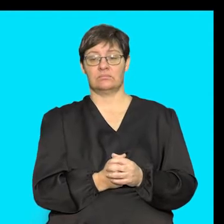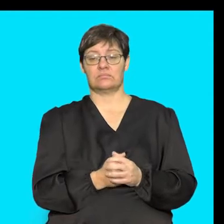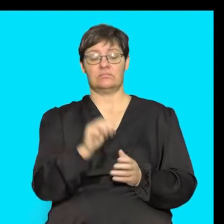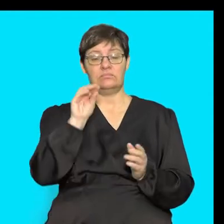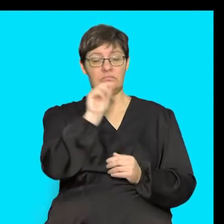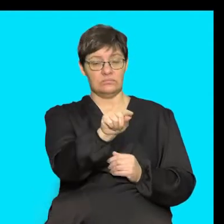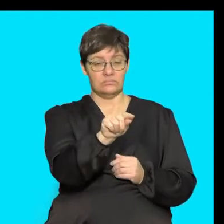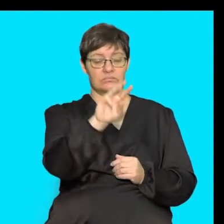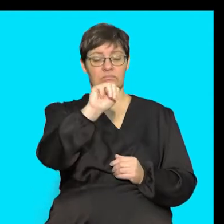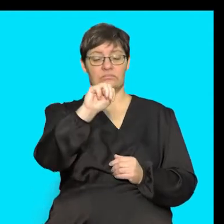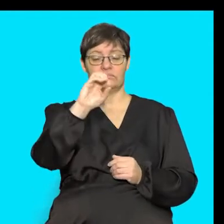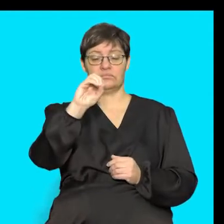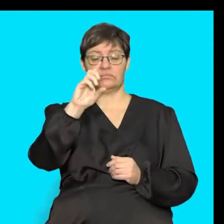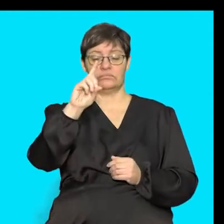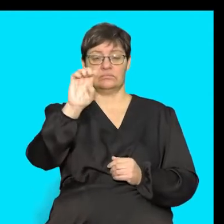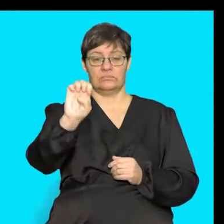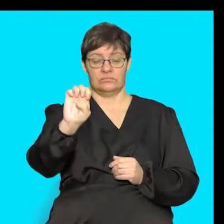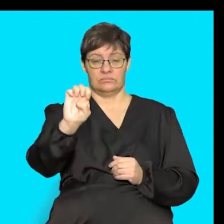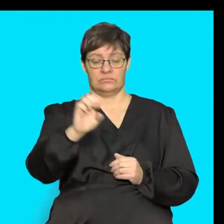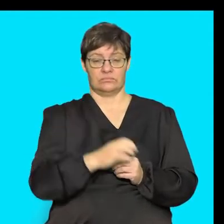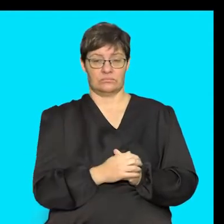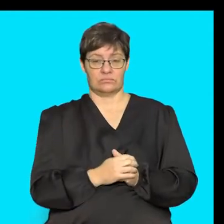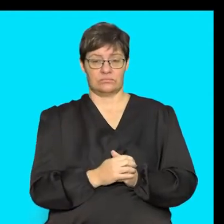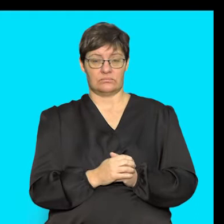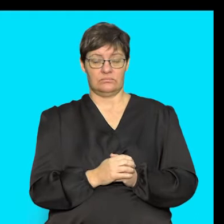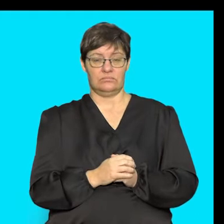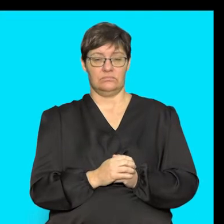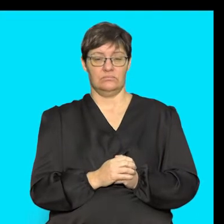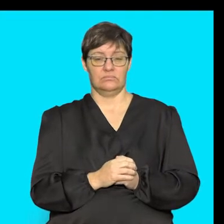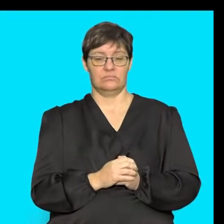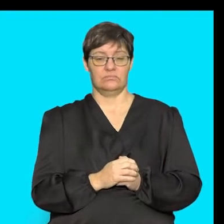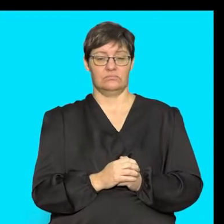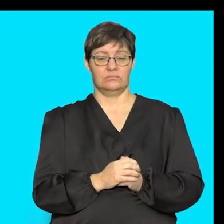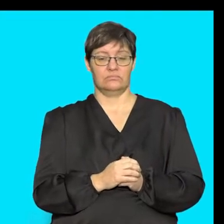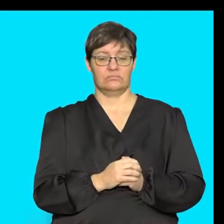press mode, okay? On your calculator.